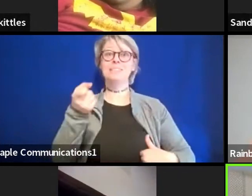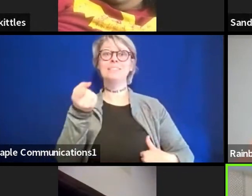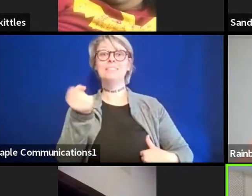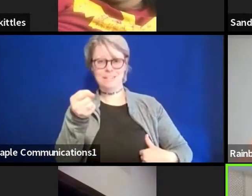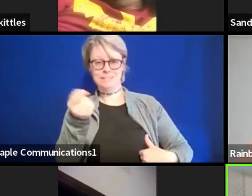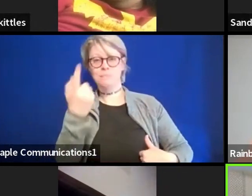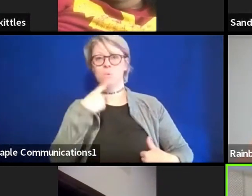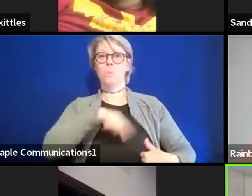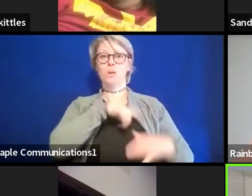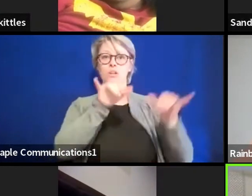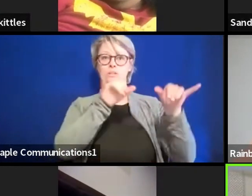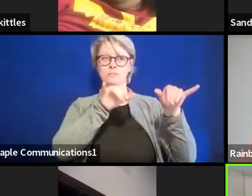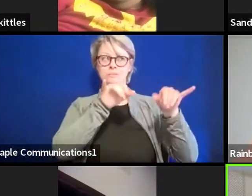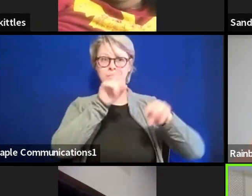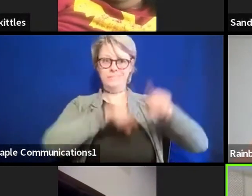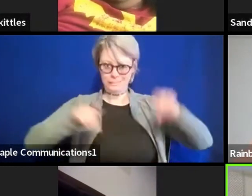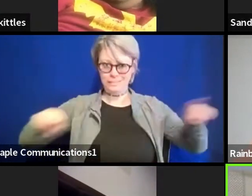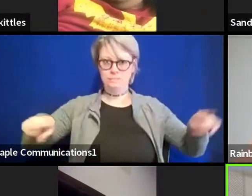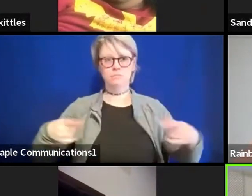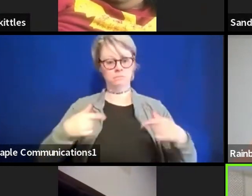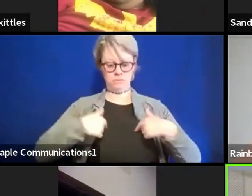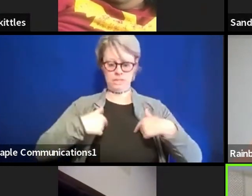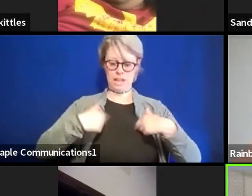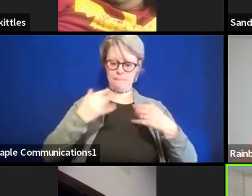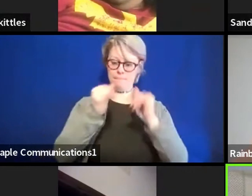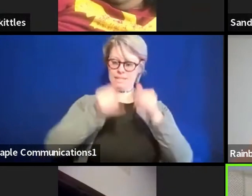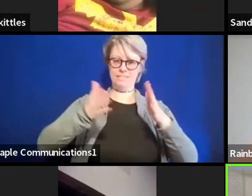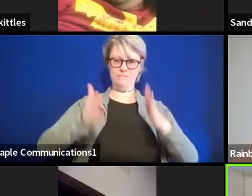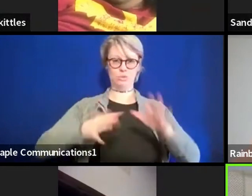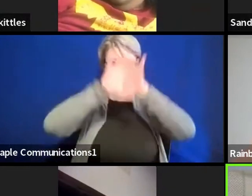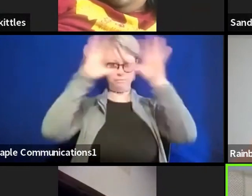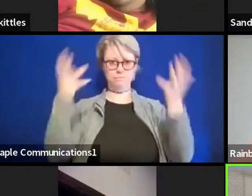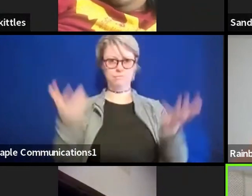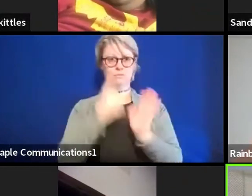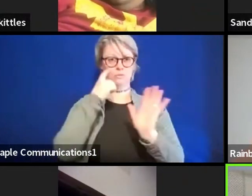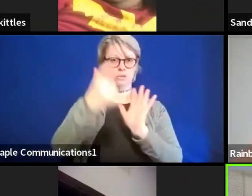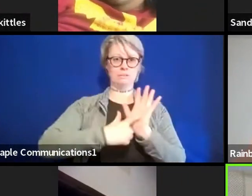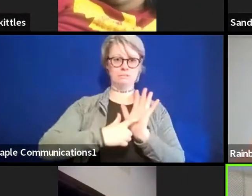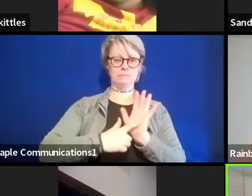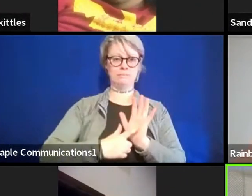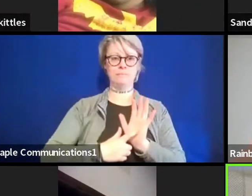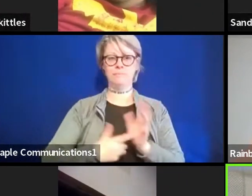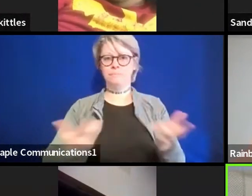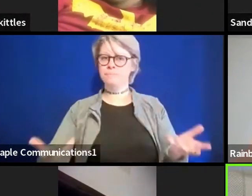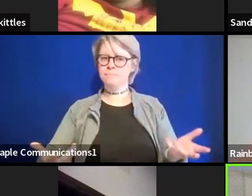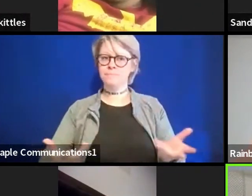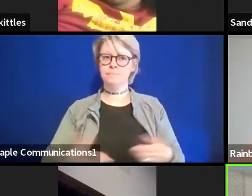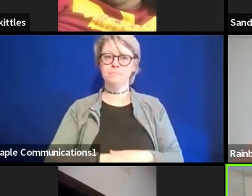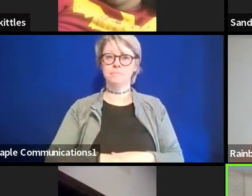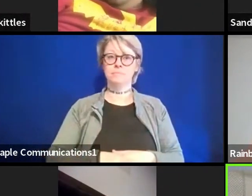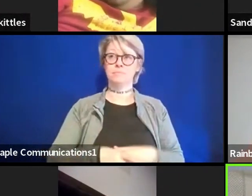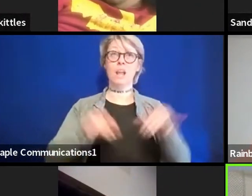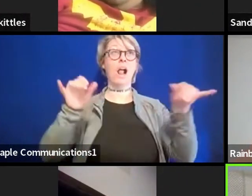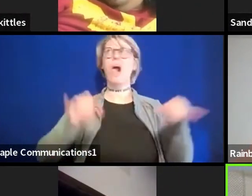an individual as a whole, which is another part of the problem with the healthcare profession and other professions, even government. We're all the